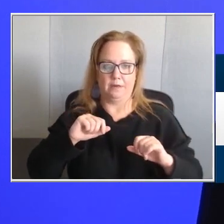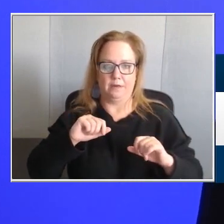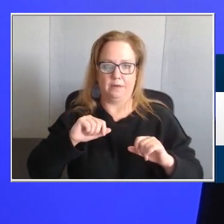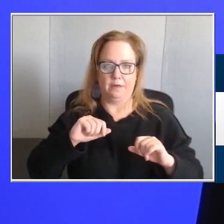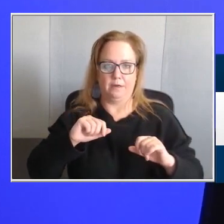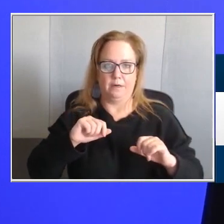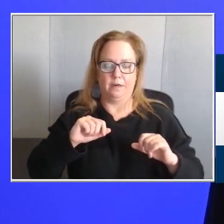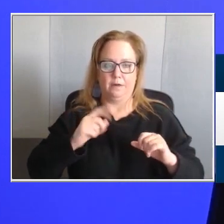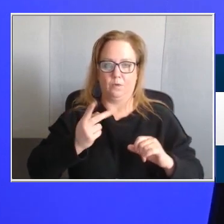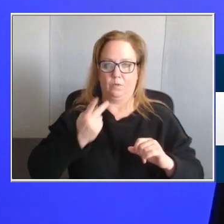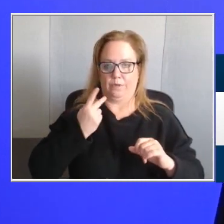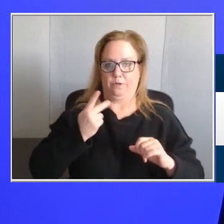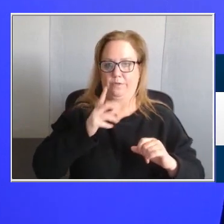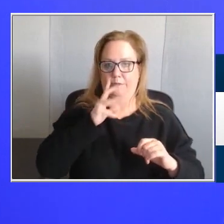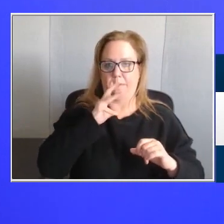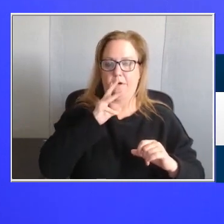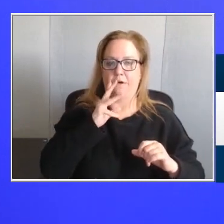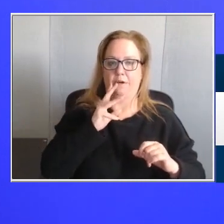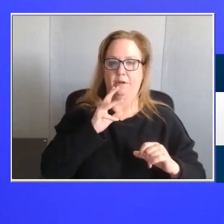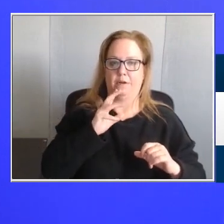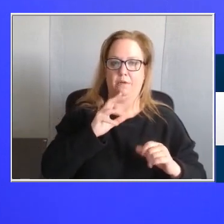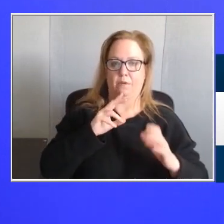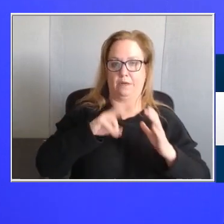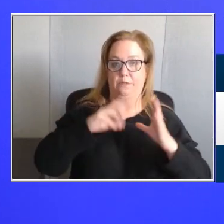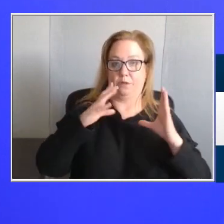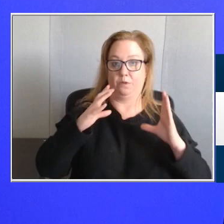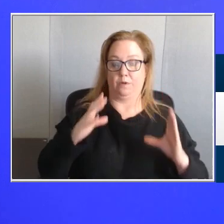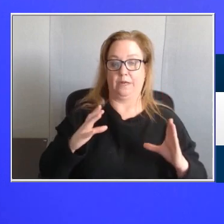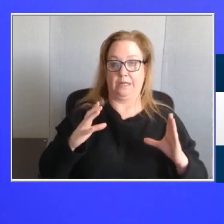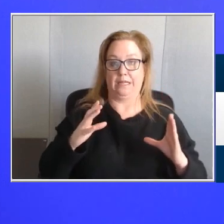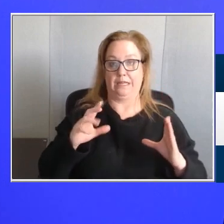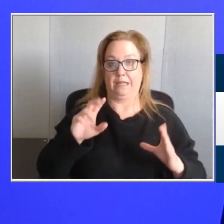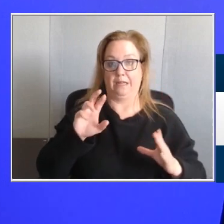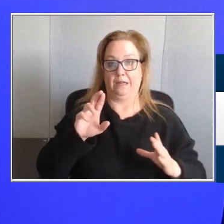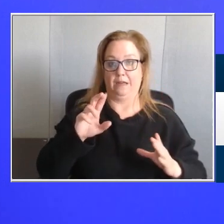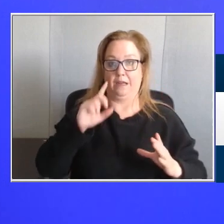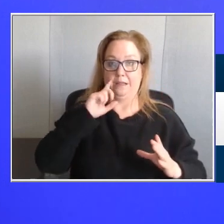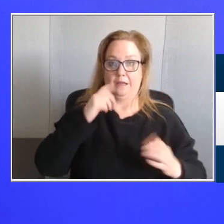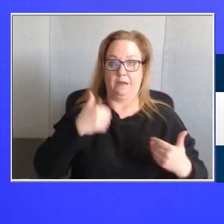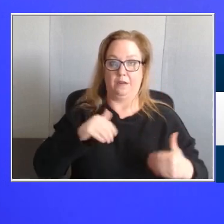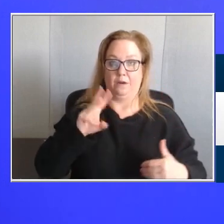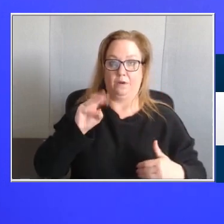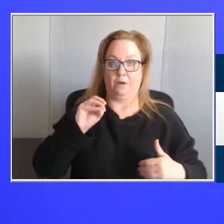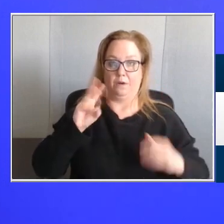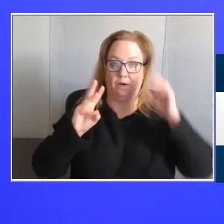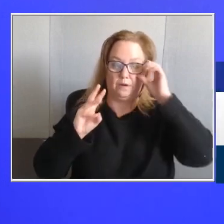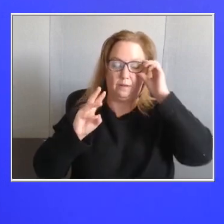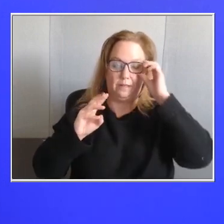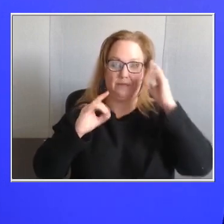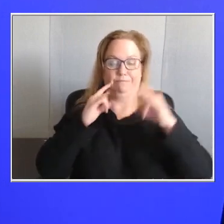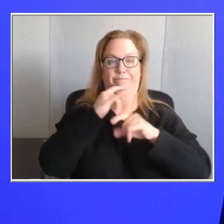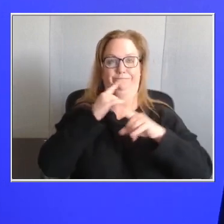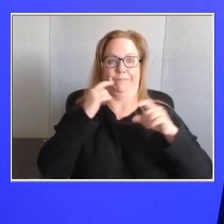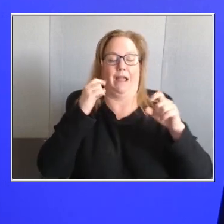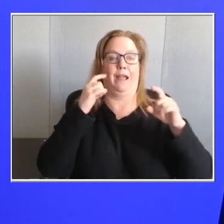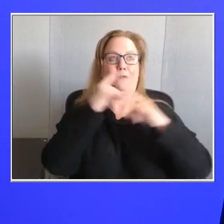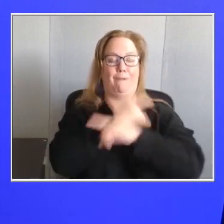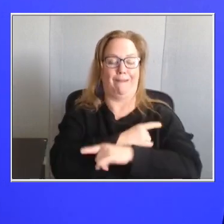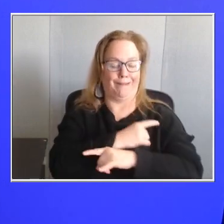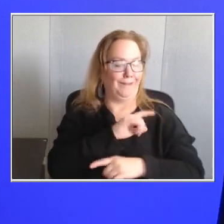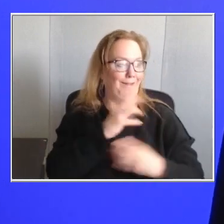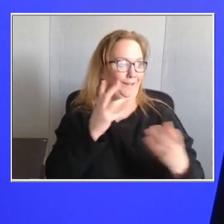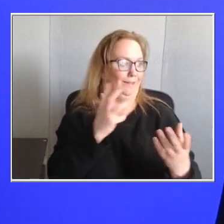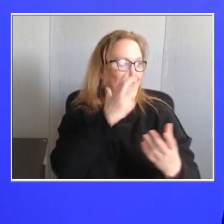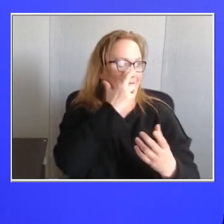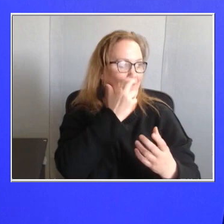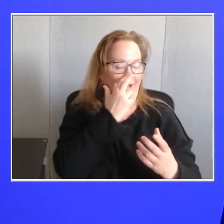you and I spoke, when I was at the reading, I thought, oh, wow, this is ironic. But